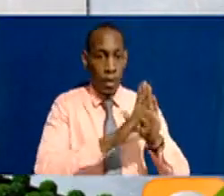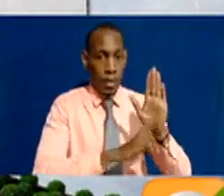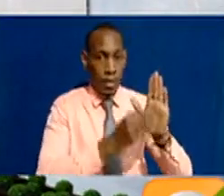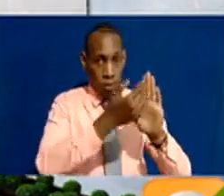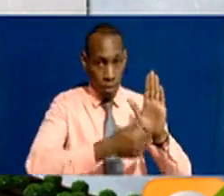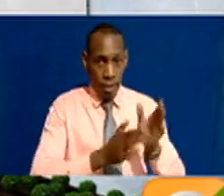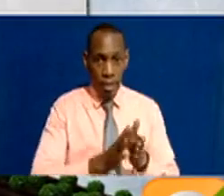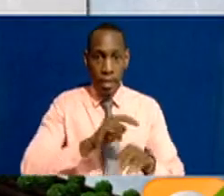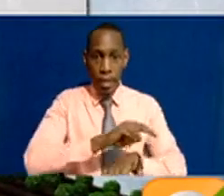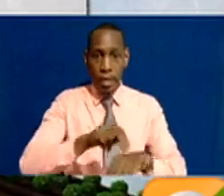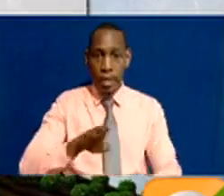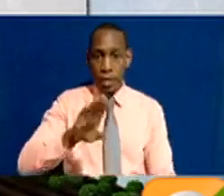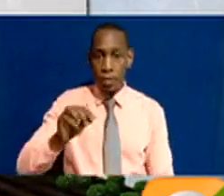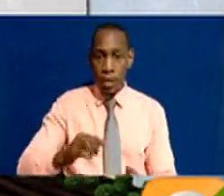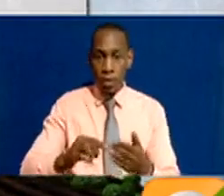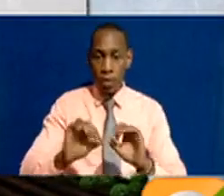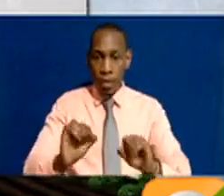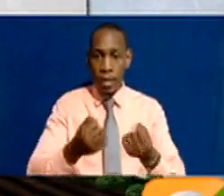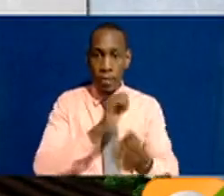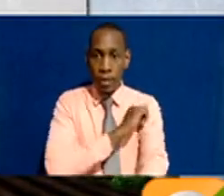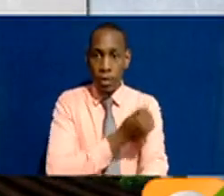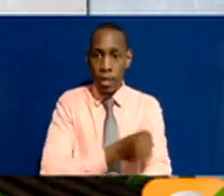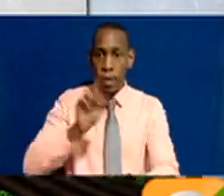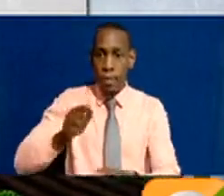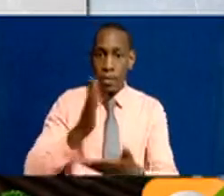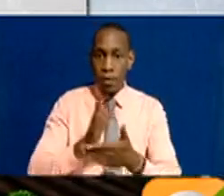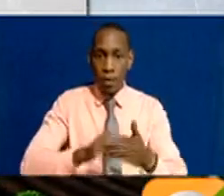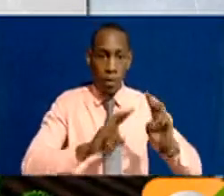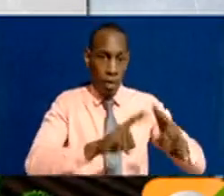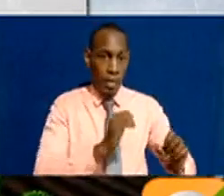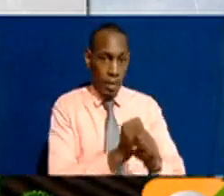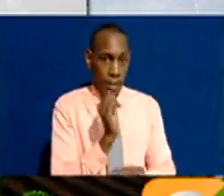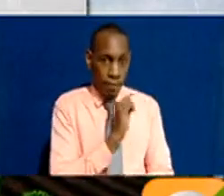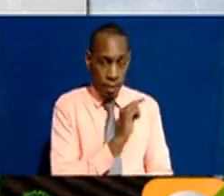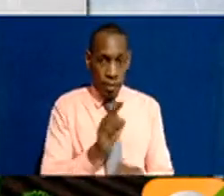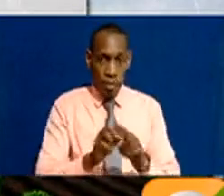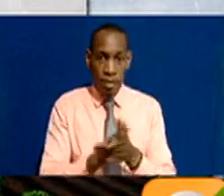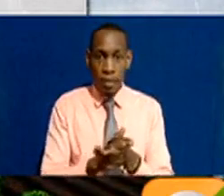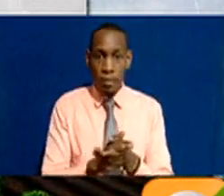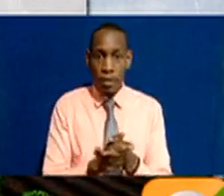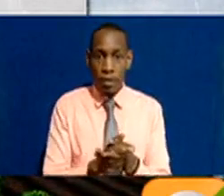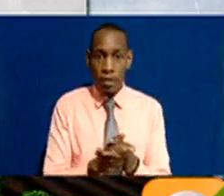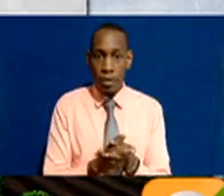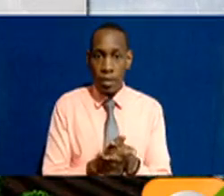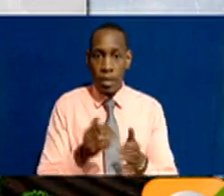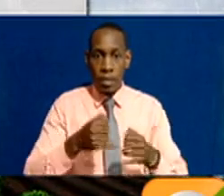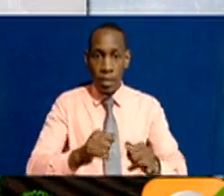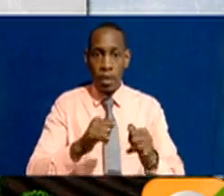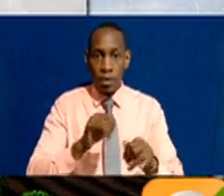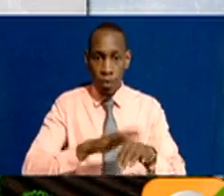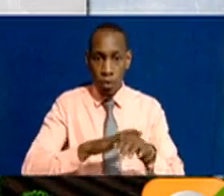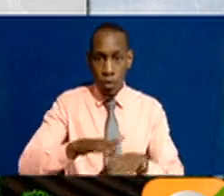regulations, the National Biosafety Authority must ensure research done under appropriate experimental